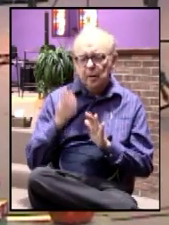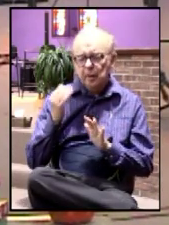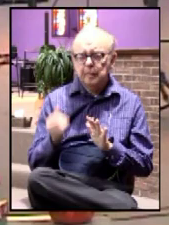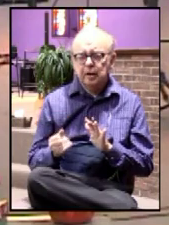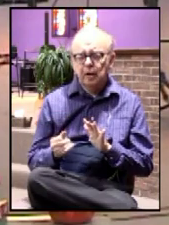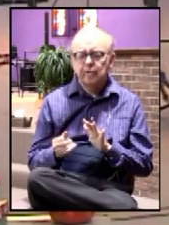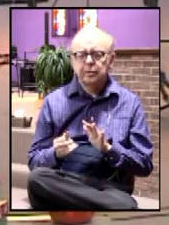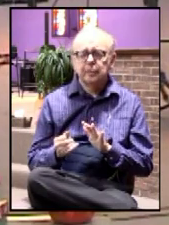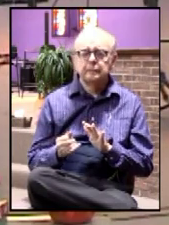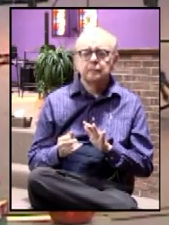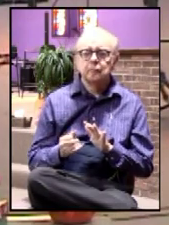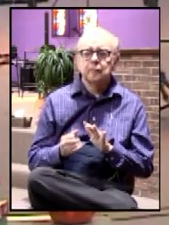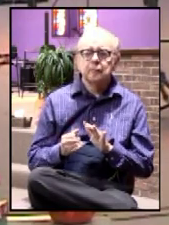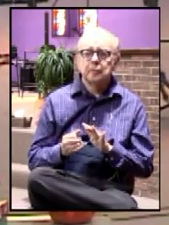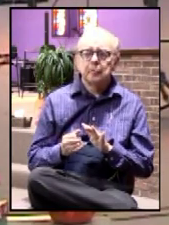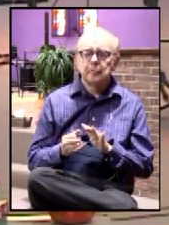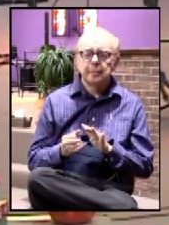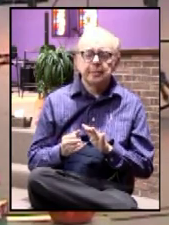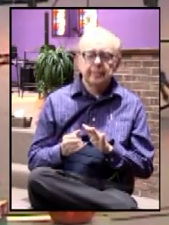Because